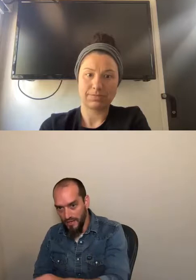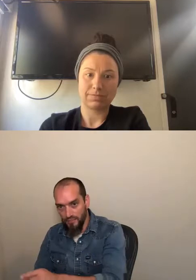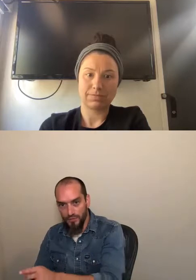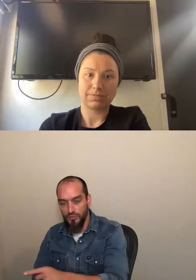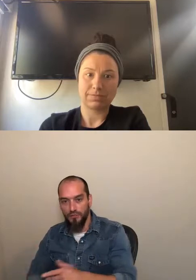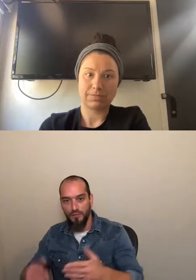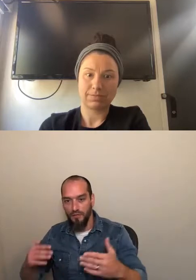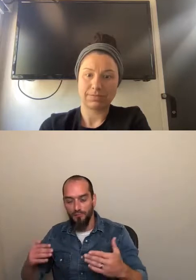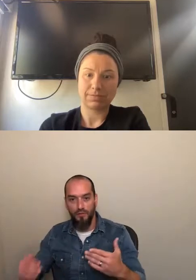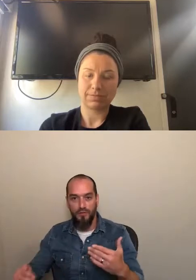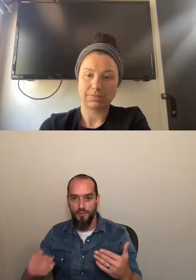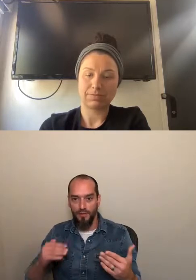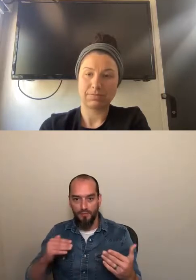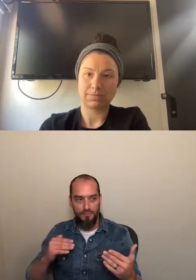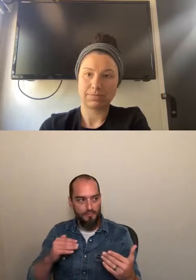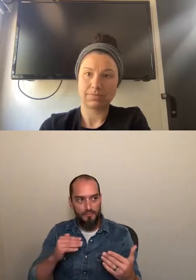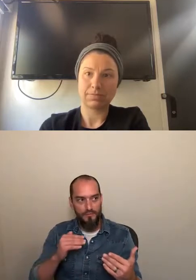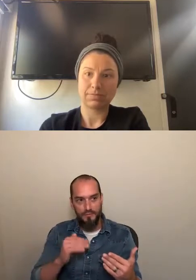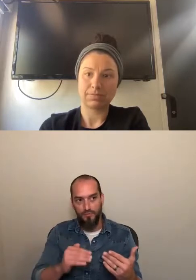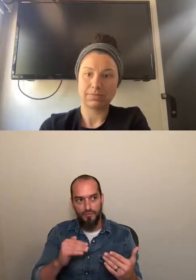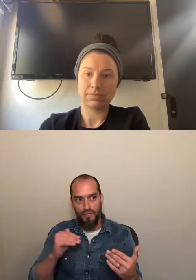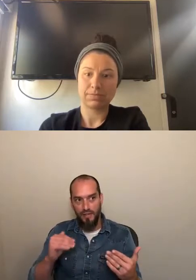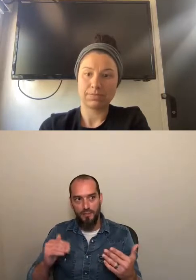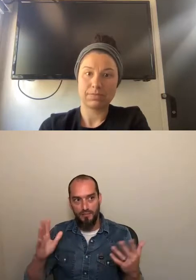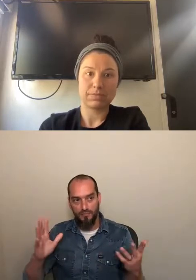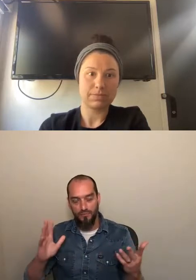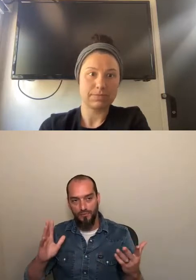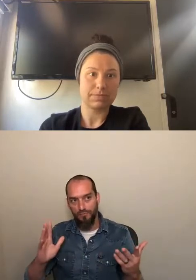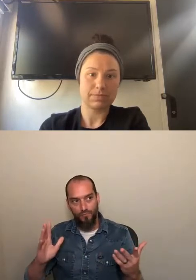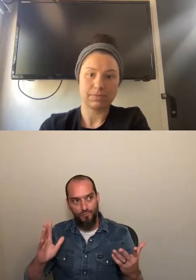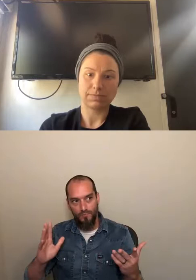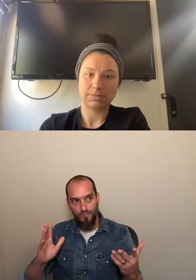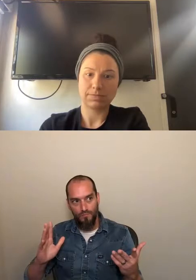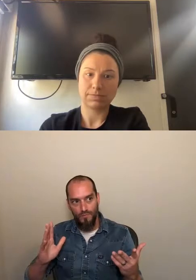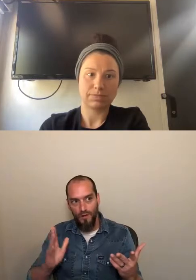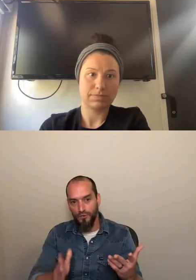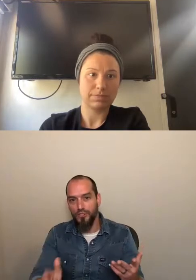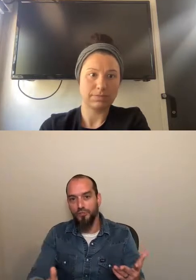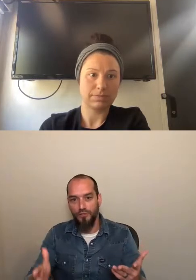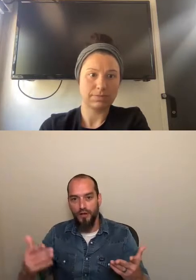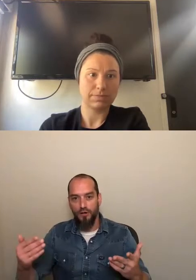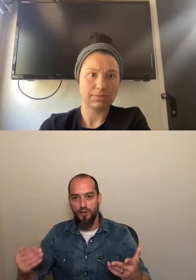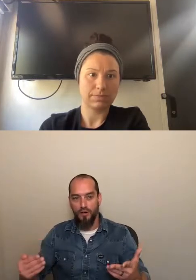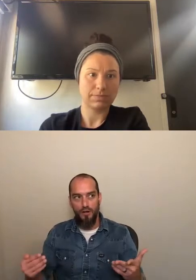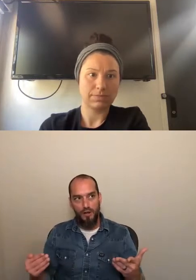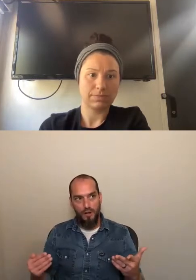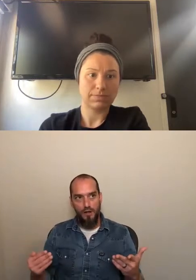and they have young children. And I'm learning about the different dynamics of all the children that